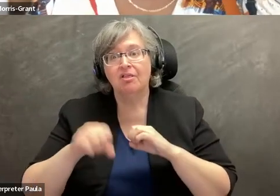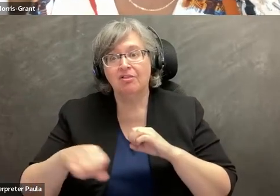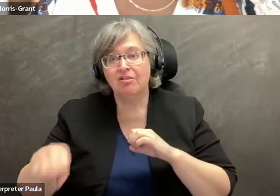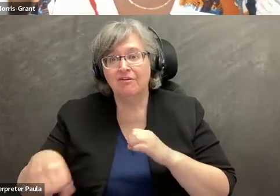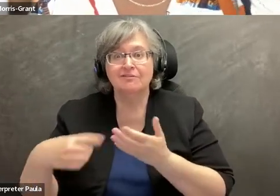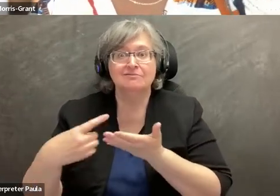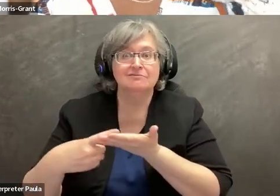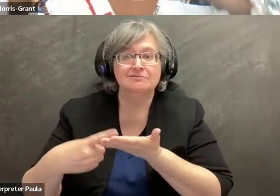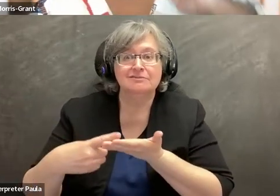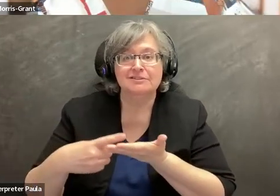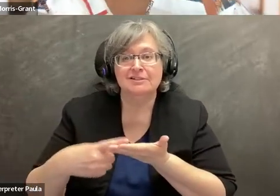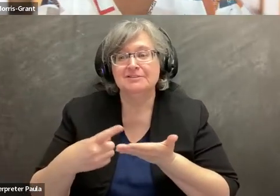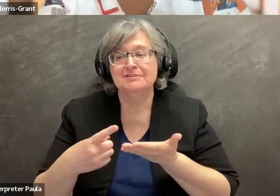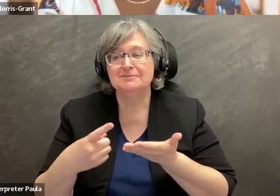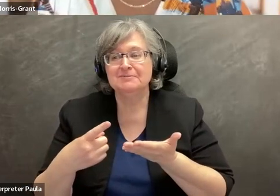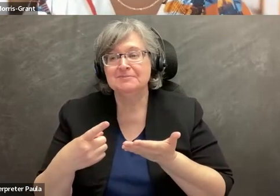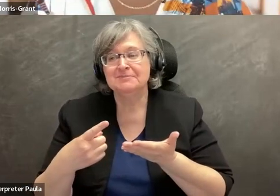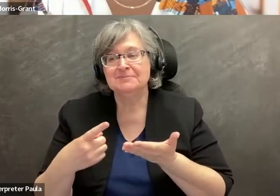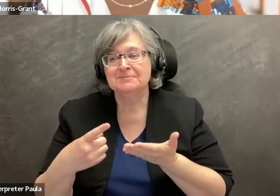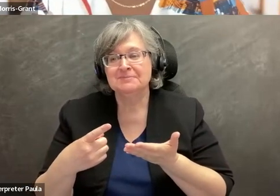going through the different